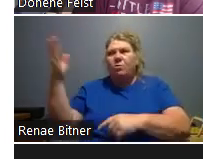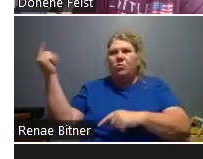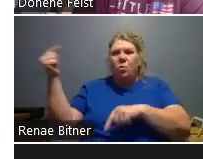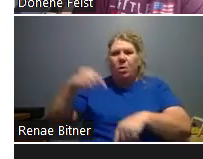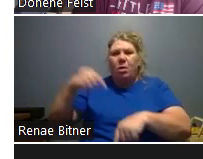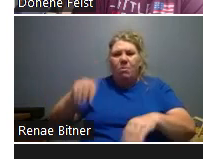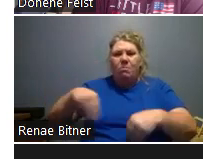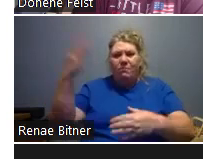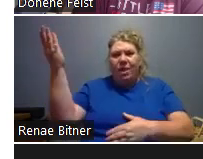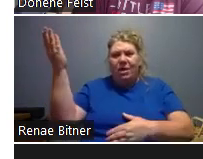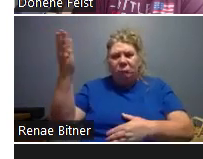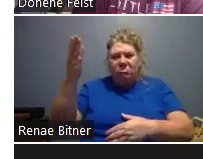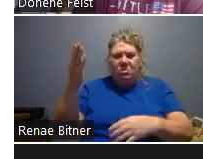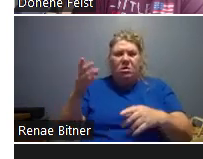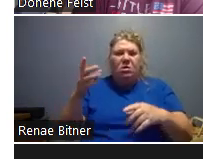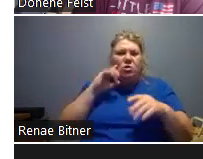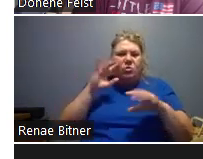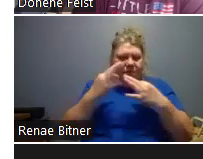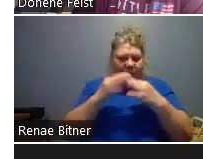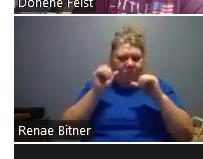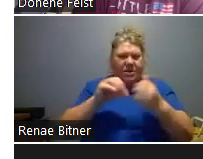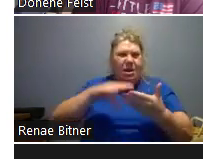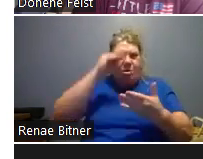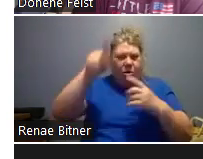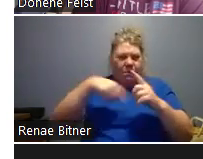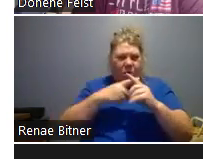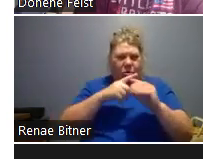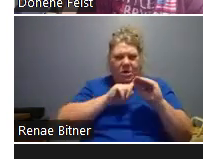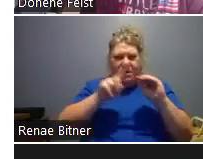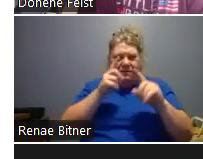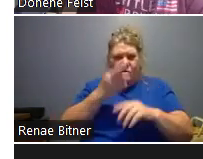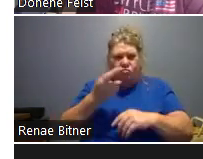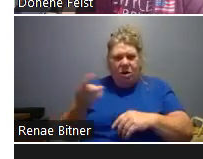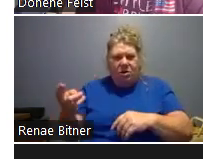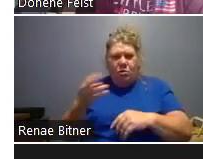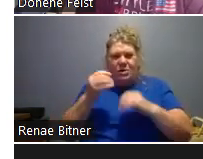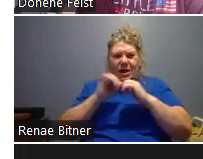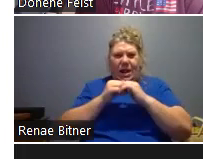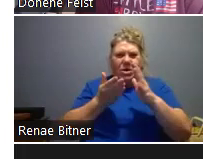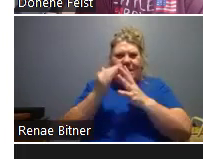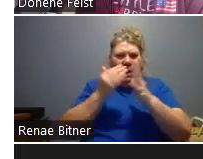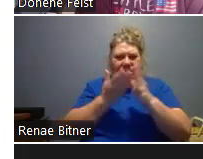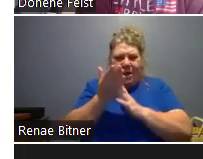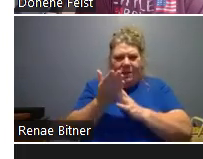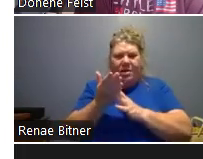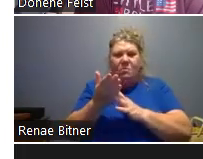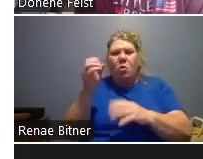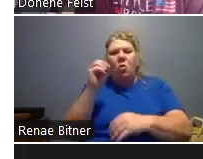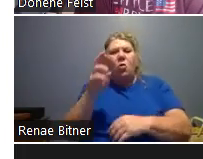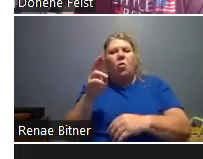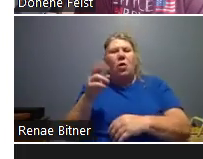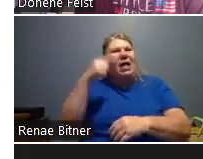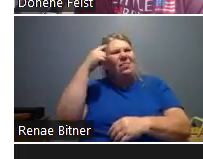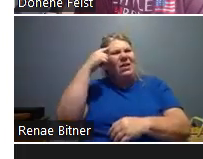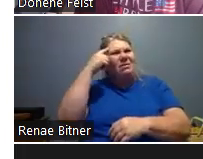similar to this so that families can learn about different resources and how to navigate them. Or I think at